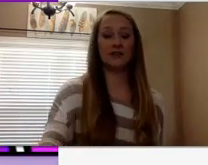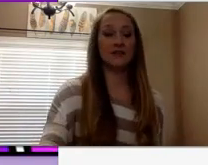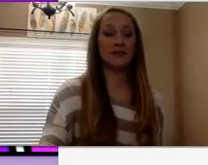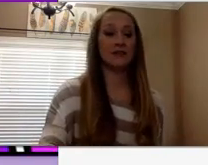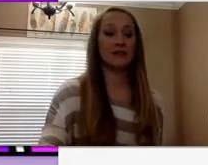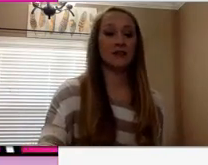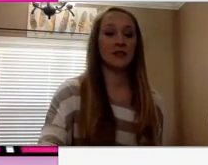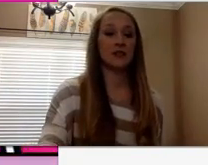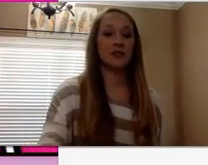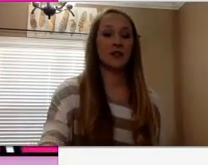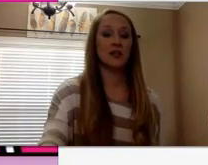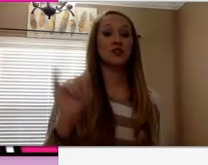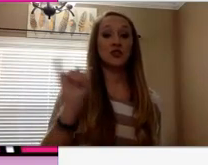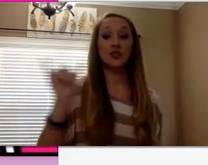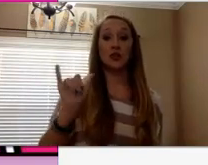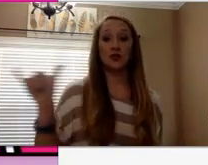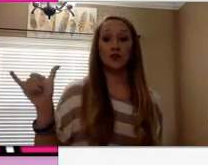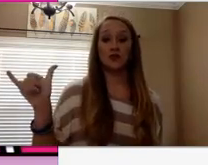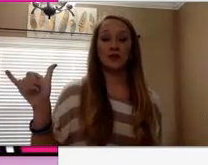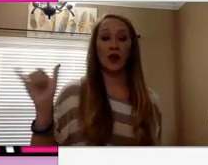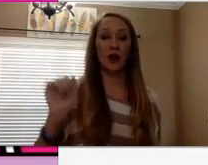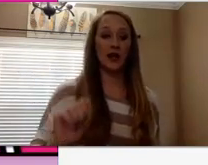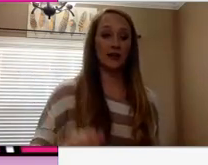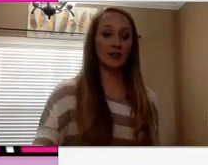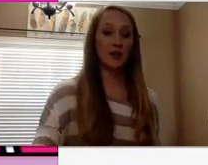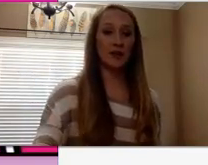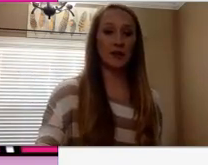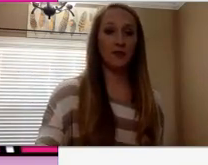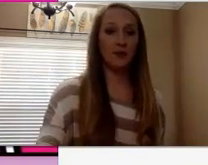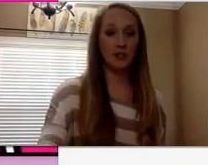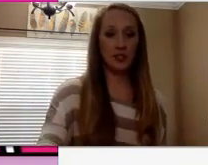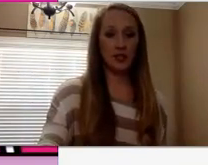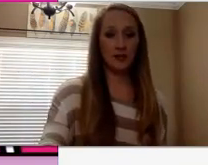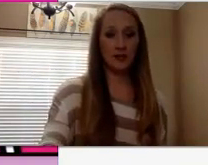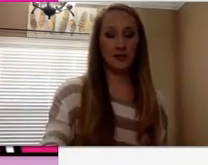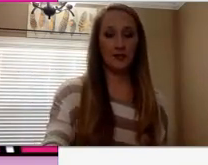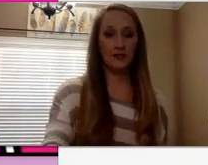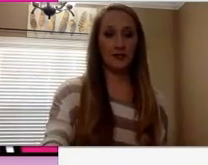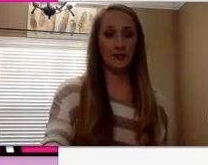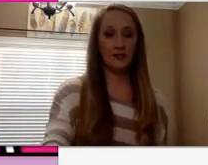They. To. All right, good job. Thank you for watching.